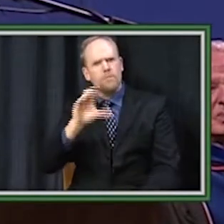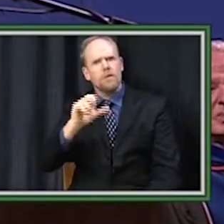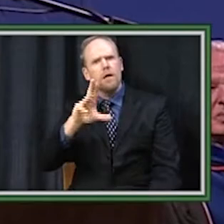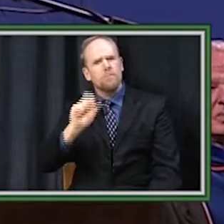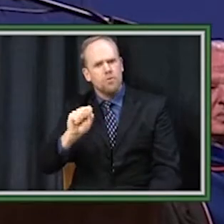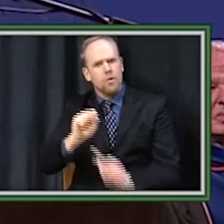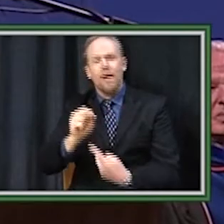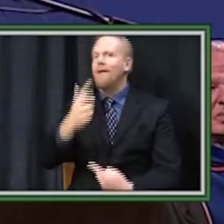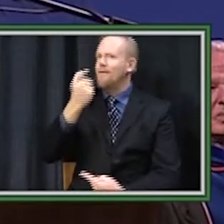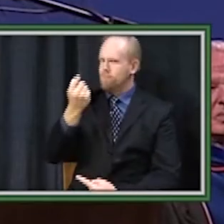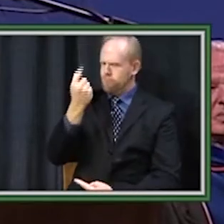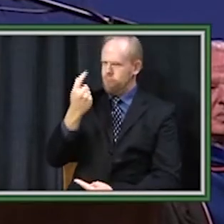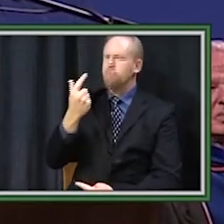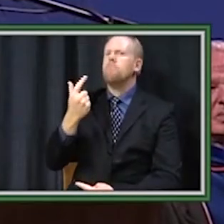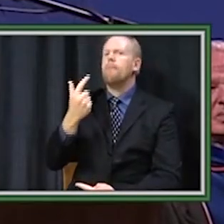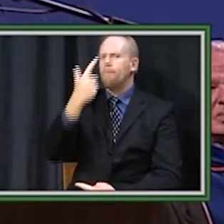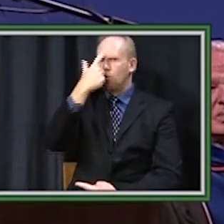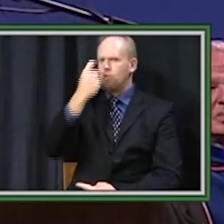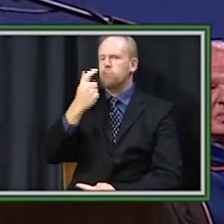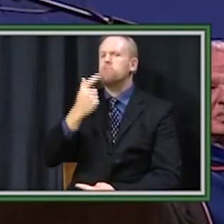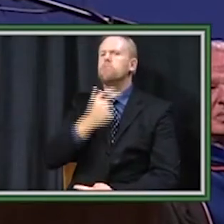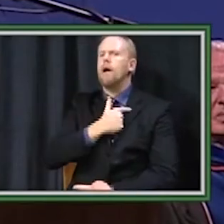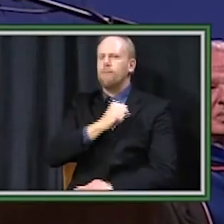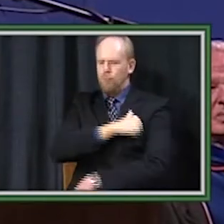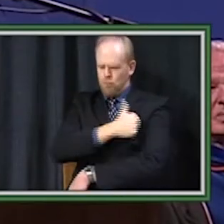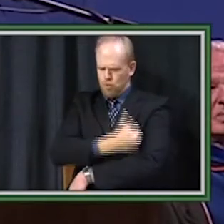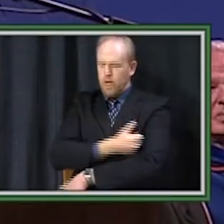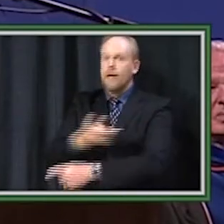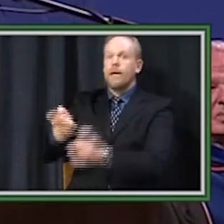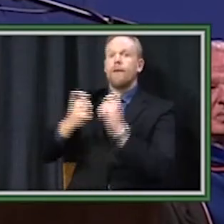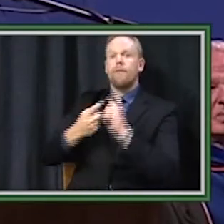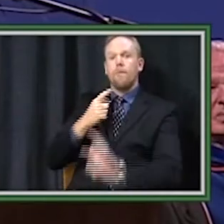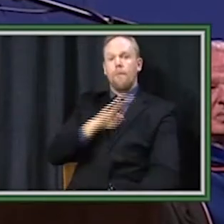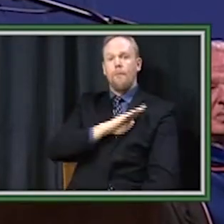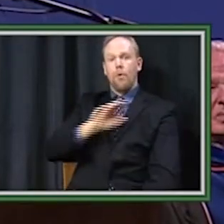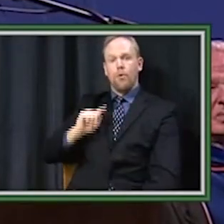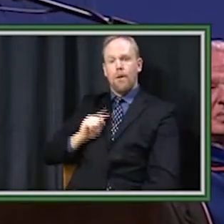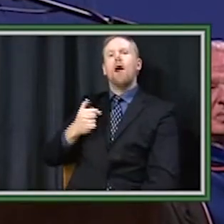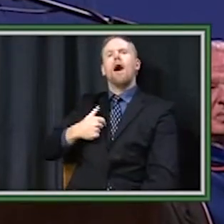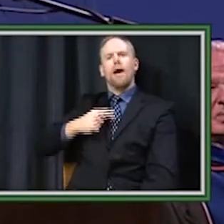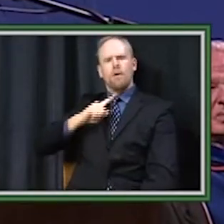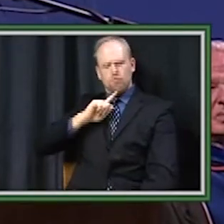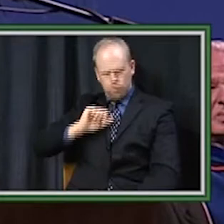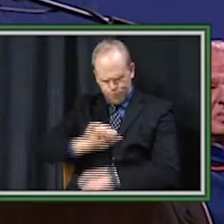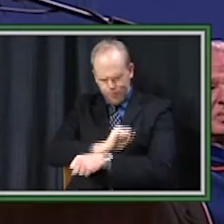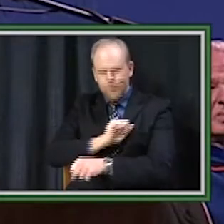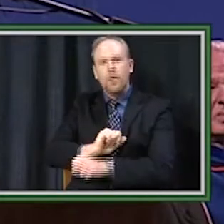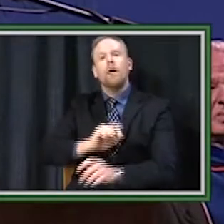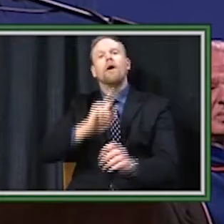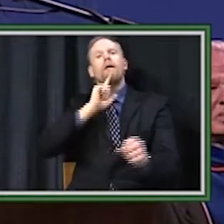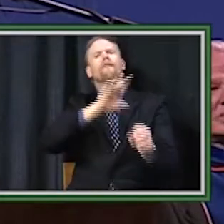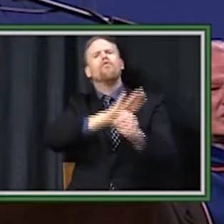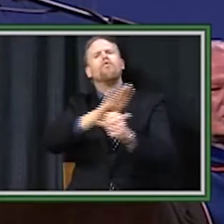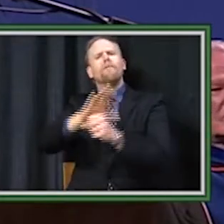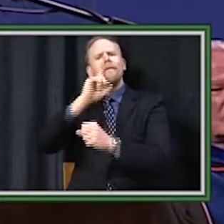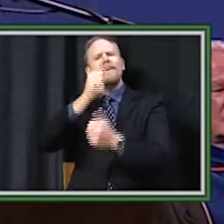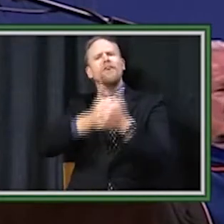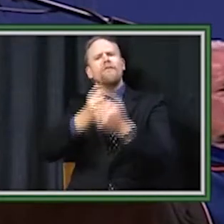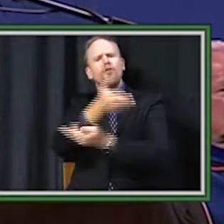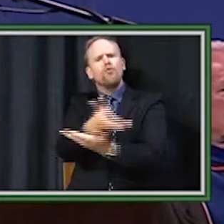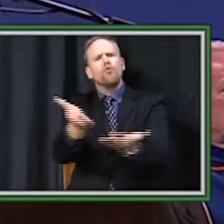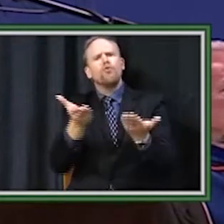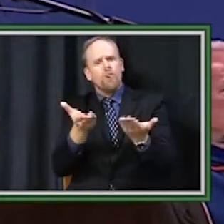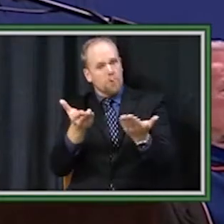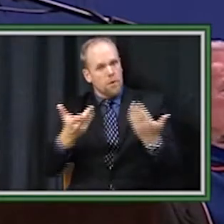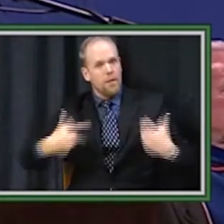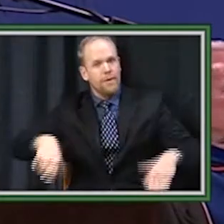of the authority vested in me by the Board of Trustees, I do hereby confer upon each of you who